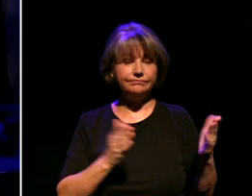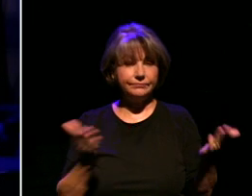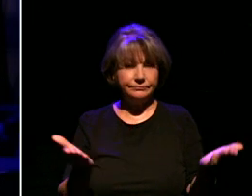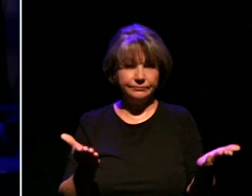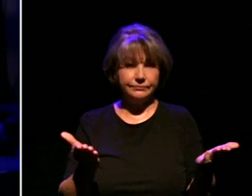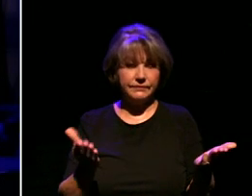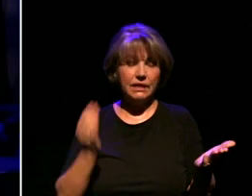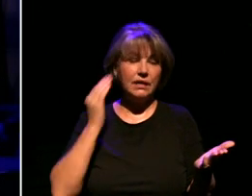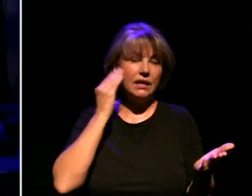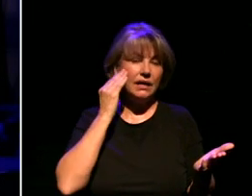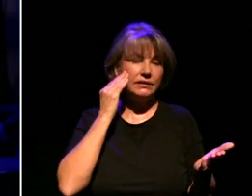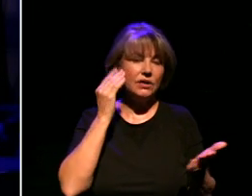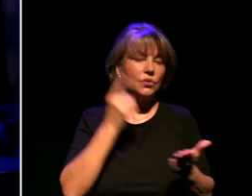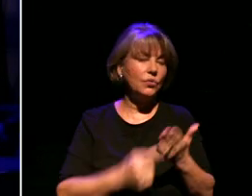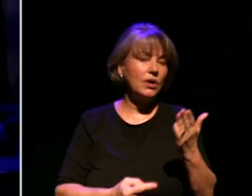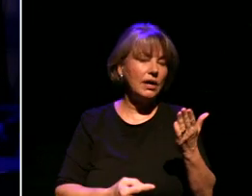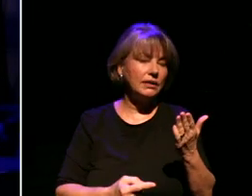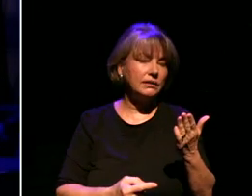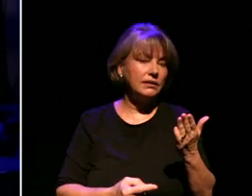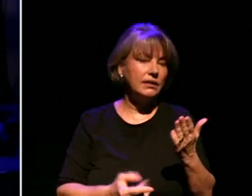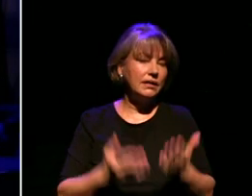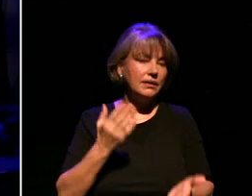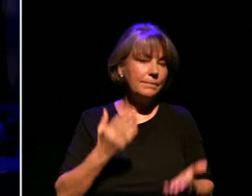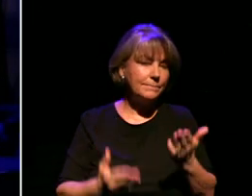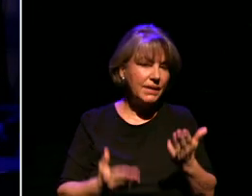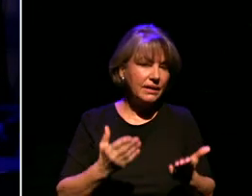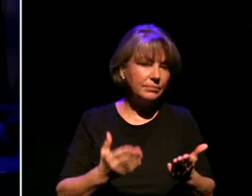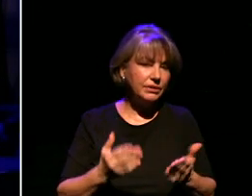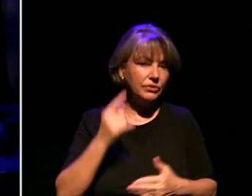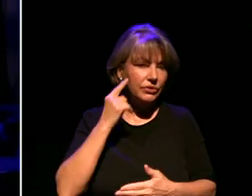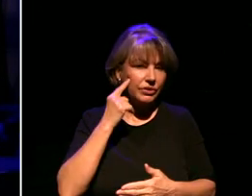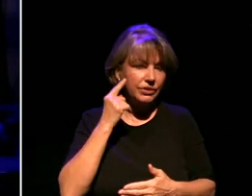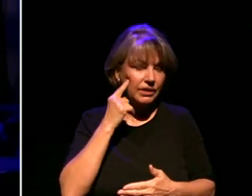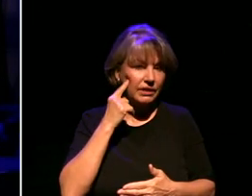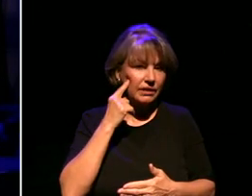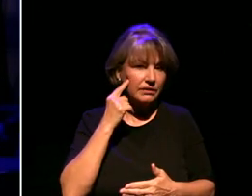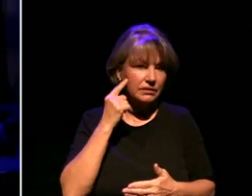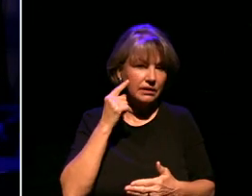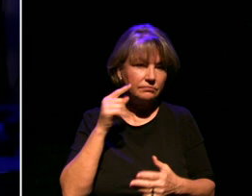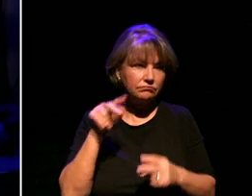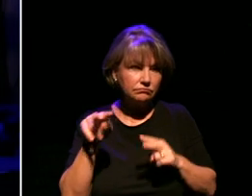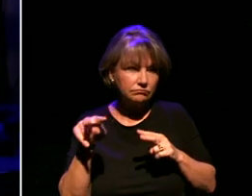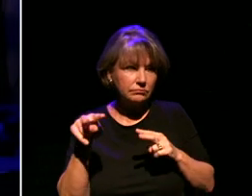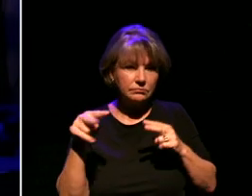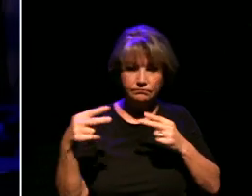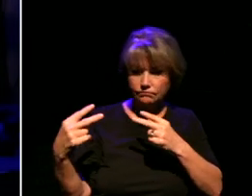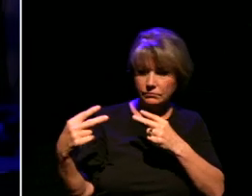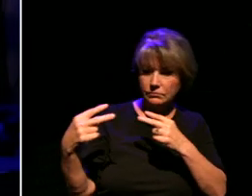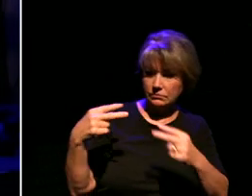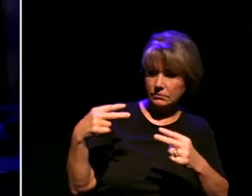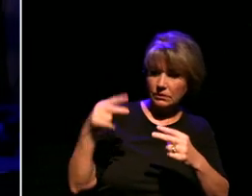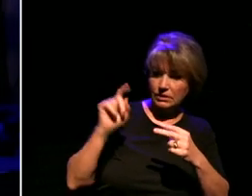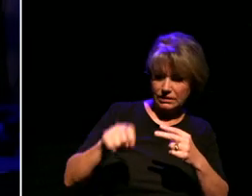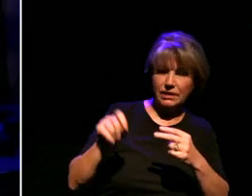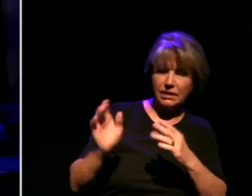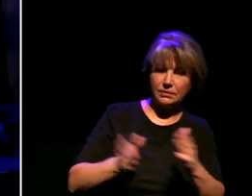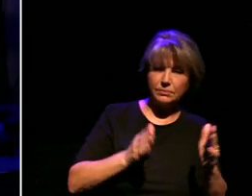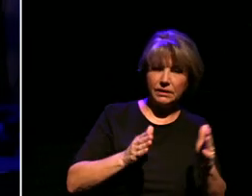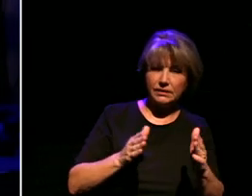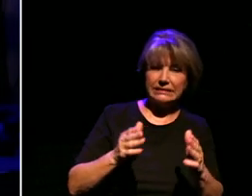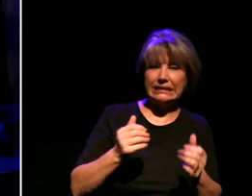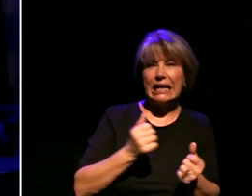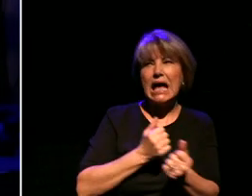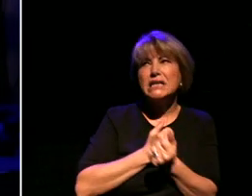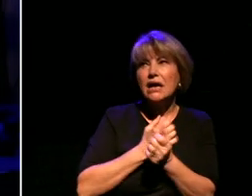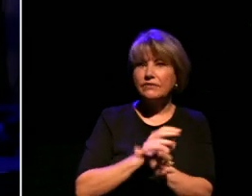I might have just created in many living rooms across Topeka. There might be the glance between husband and wives. One says, we need a plan. The other one says, I love